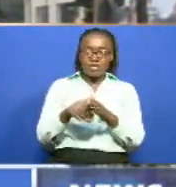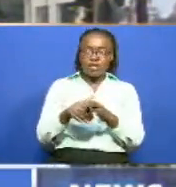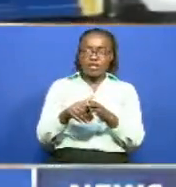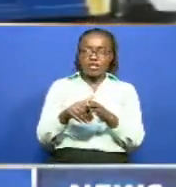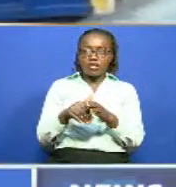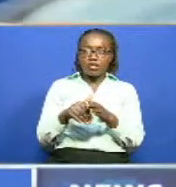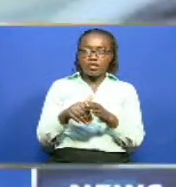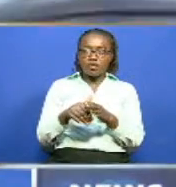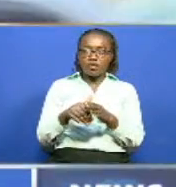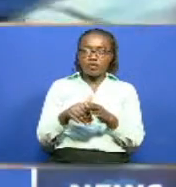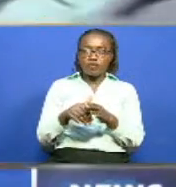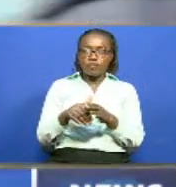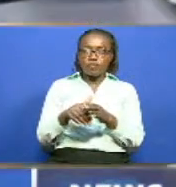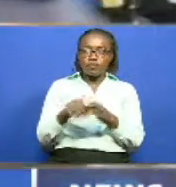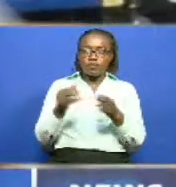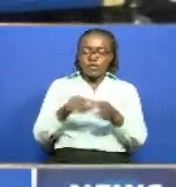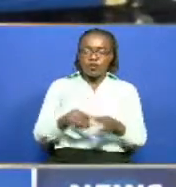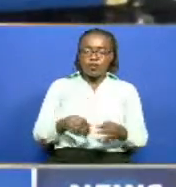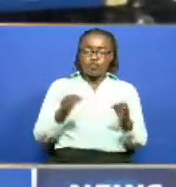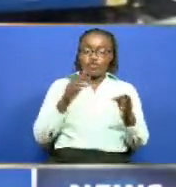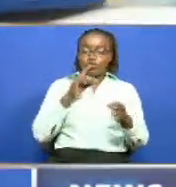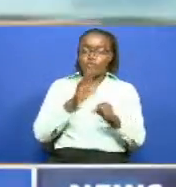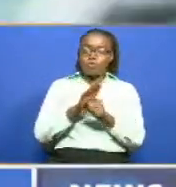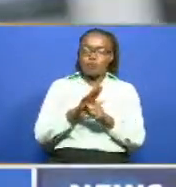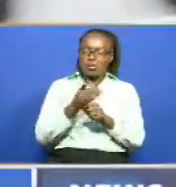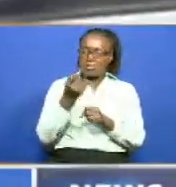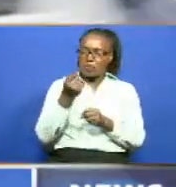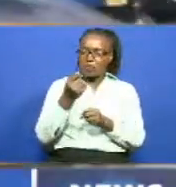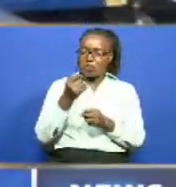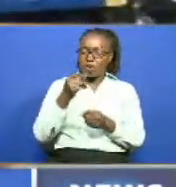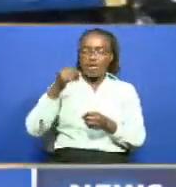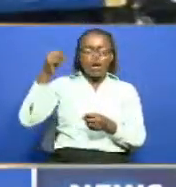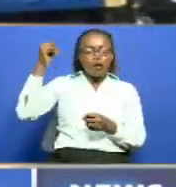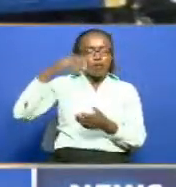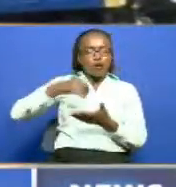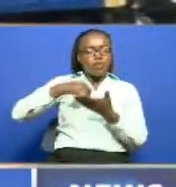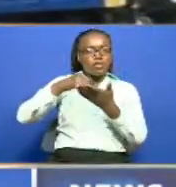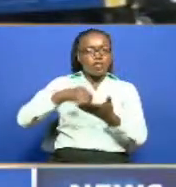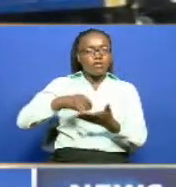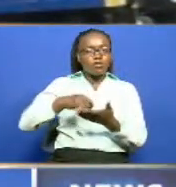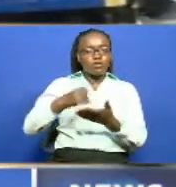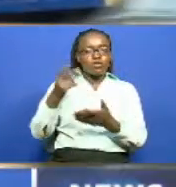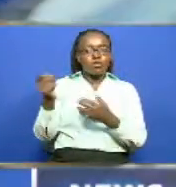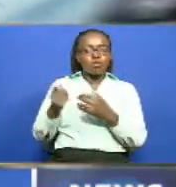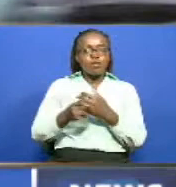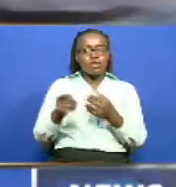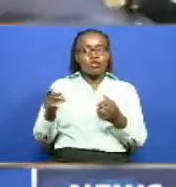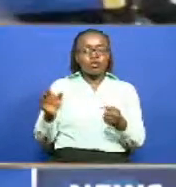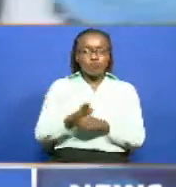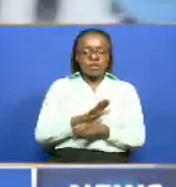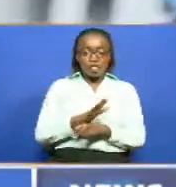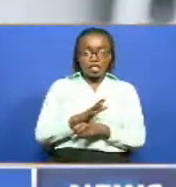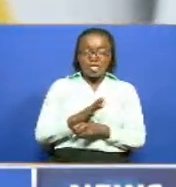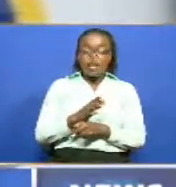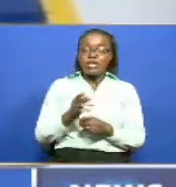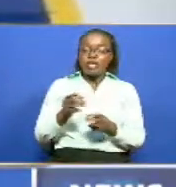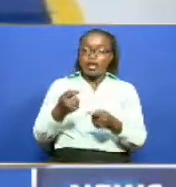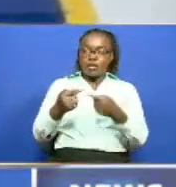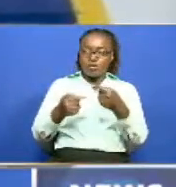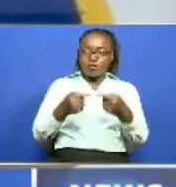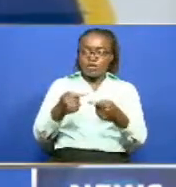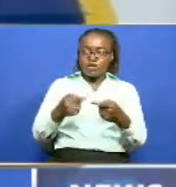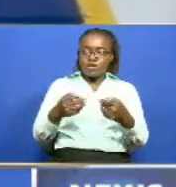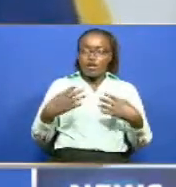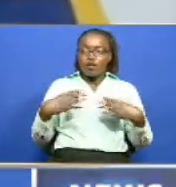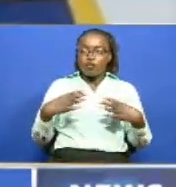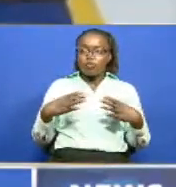moving. Officials who are promising minimal power interruptions estimate to take 2 months to complete the relocation process. People who have already